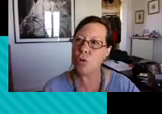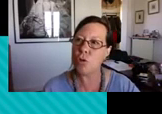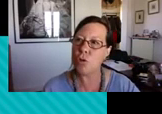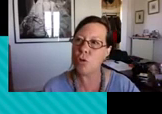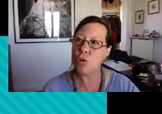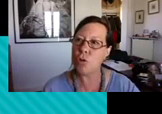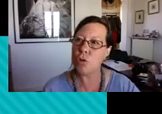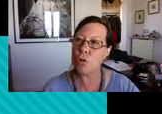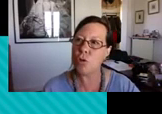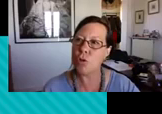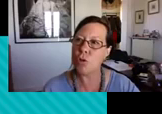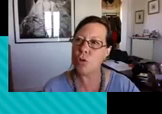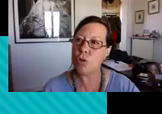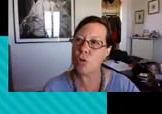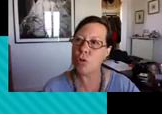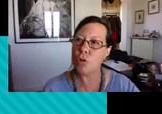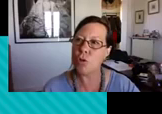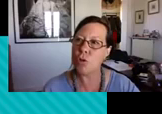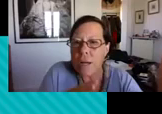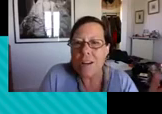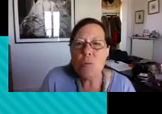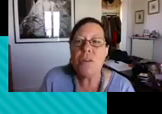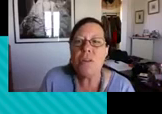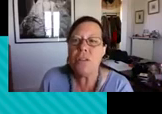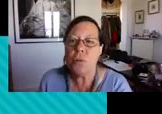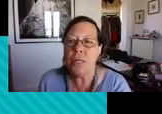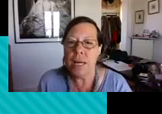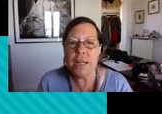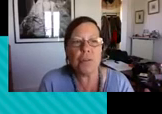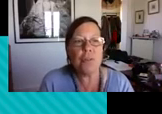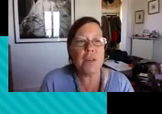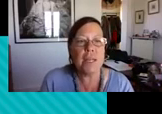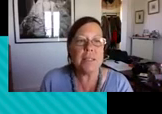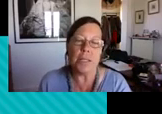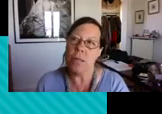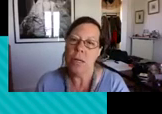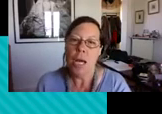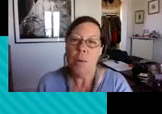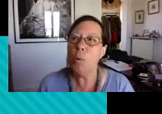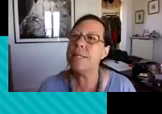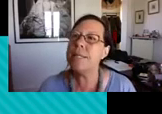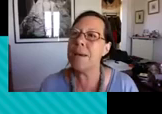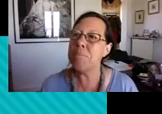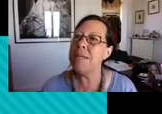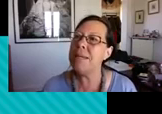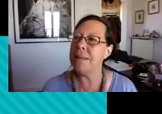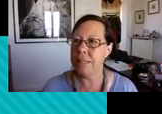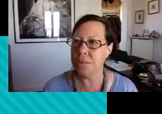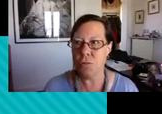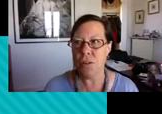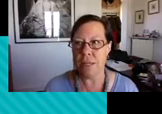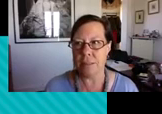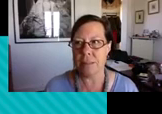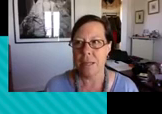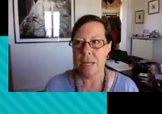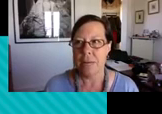of treatment or vaccine is found. So we're kind of moving into another phase here. But what does that mean, this